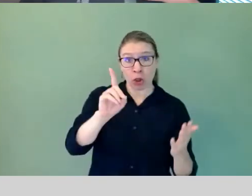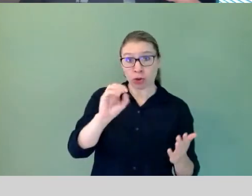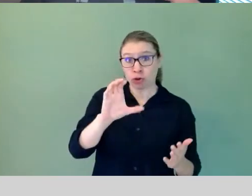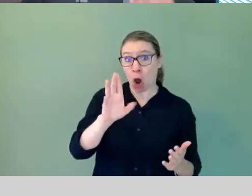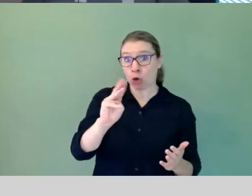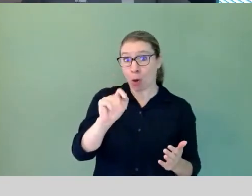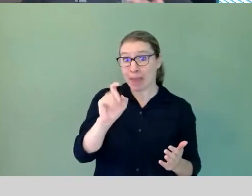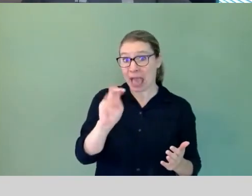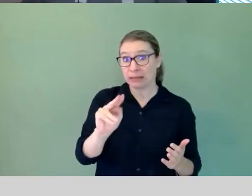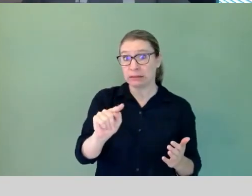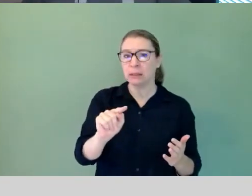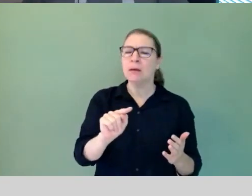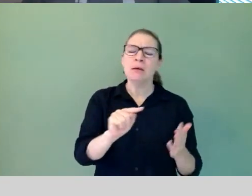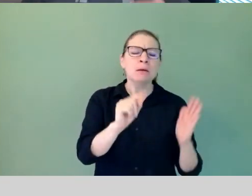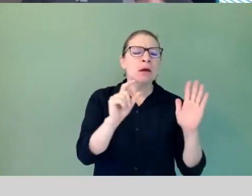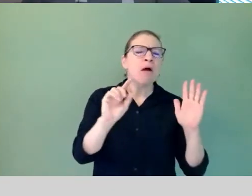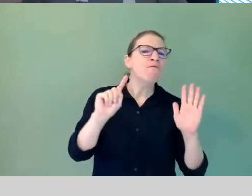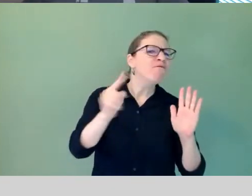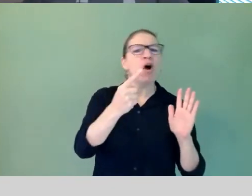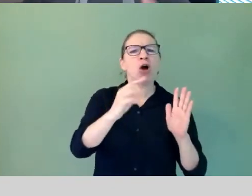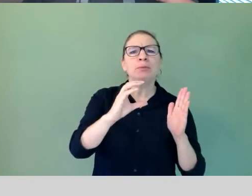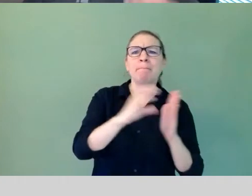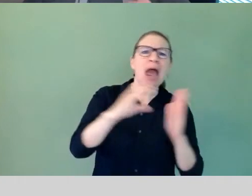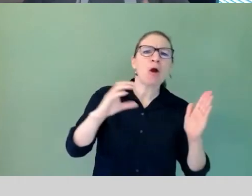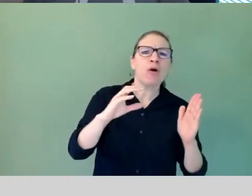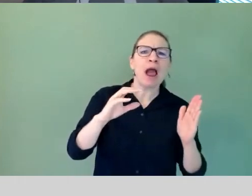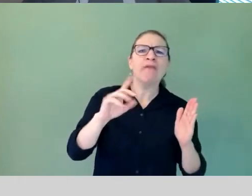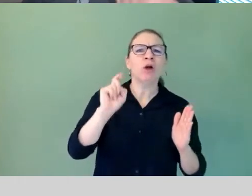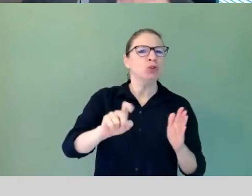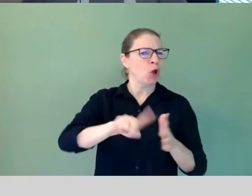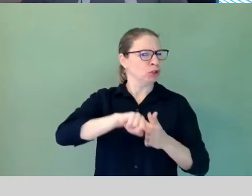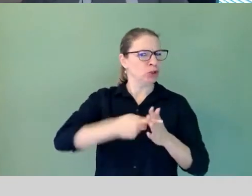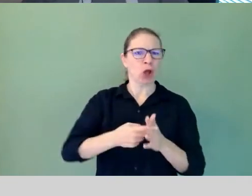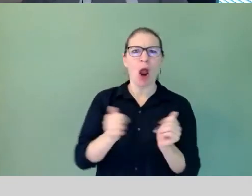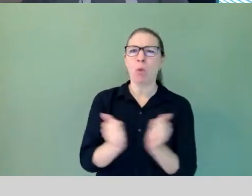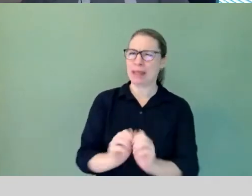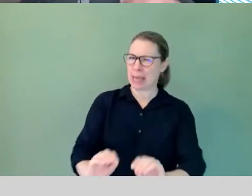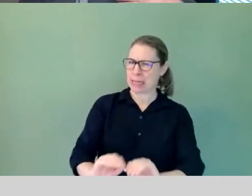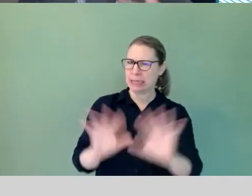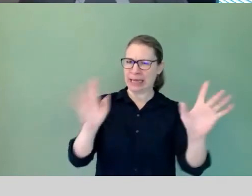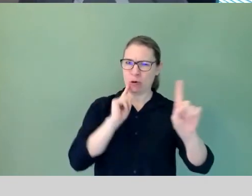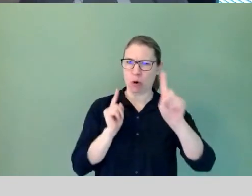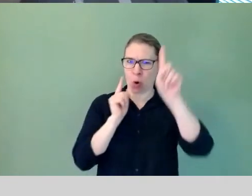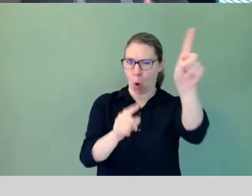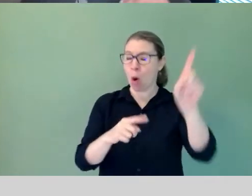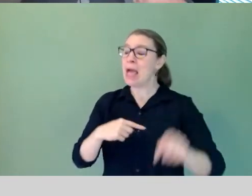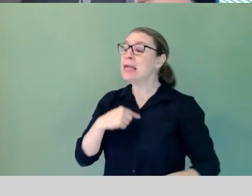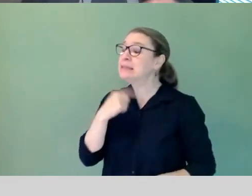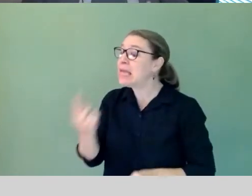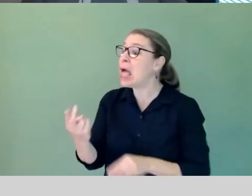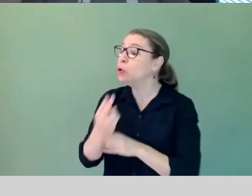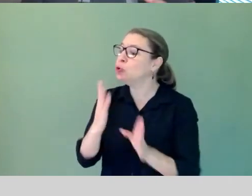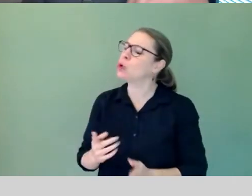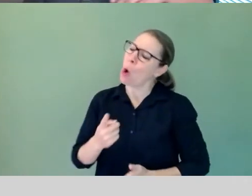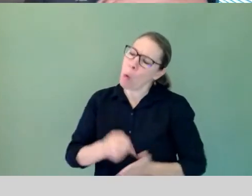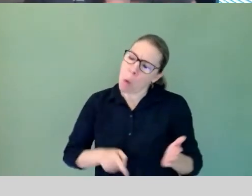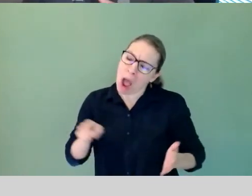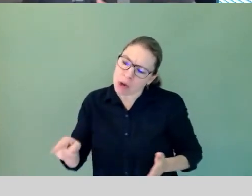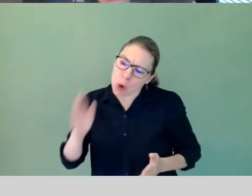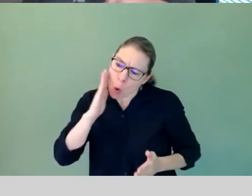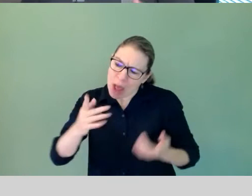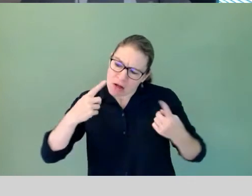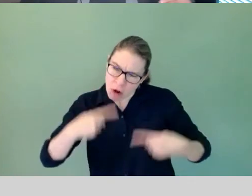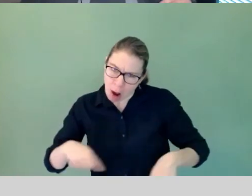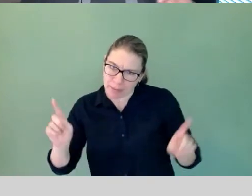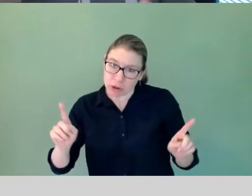writing, have a clear, concise goal in your documentation in the first paragraph explaining to the user what it is they're going to accomplish.